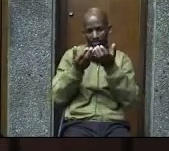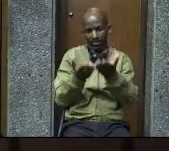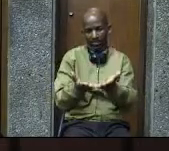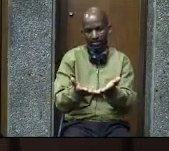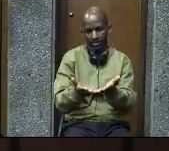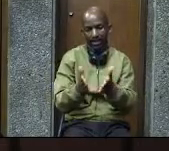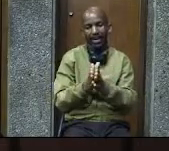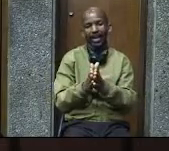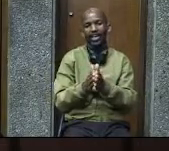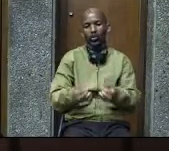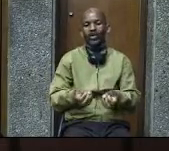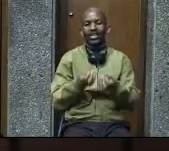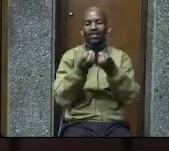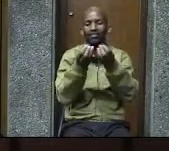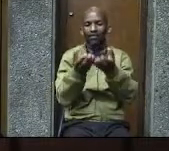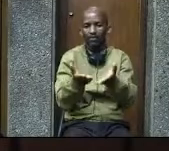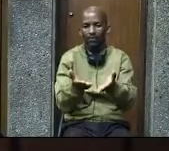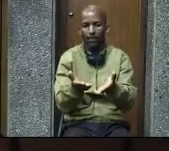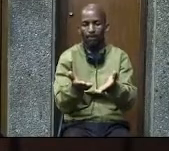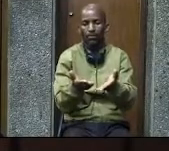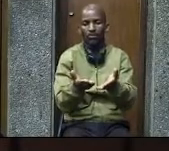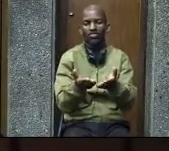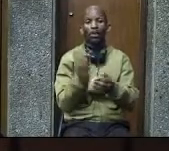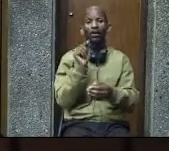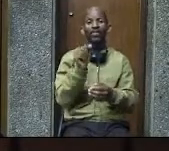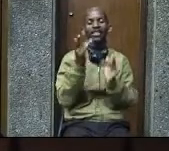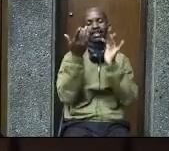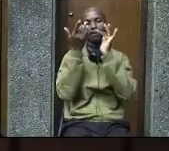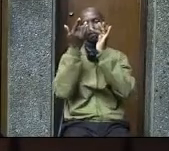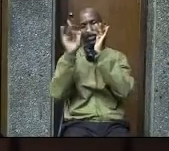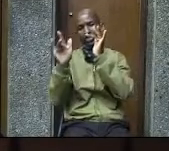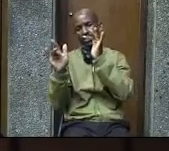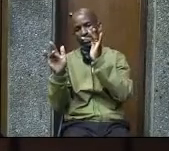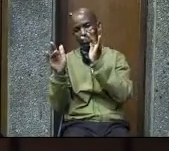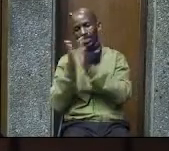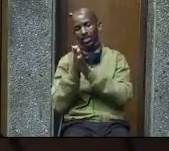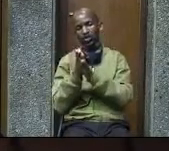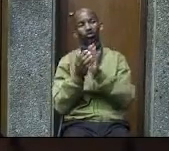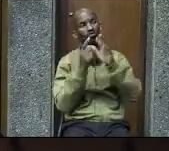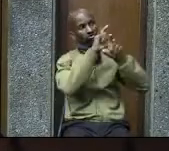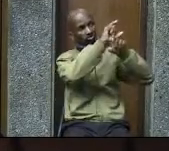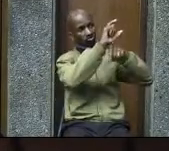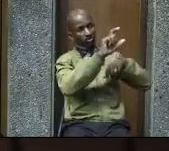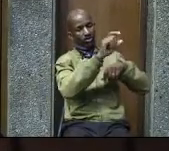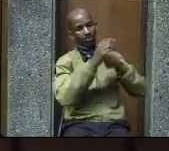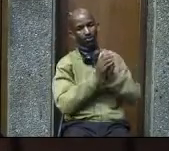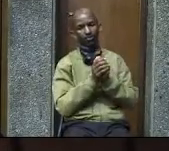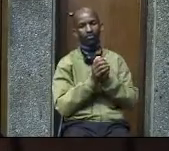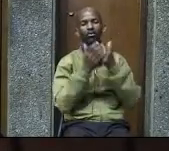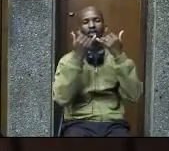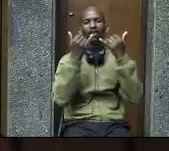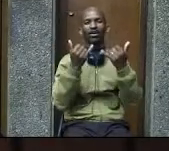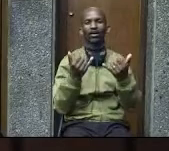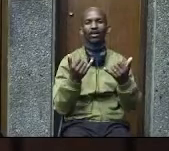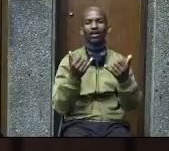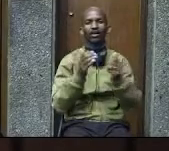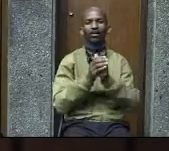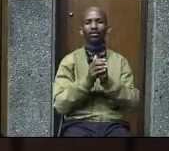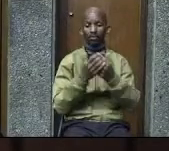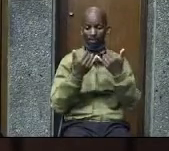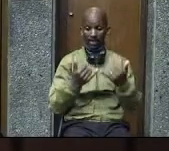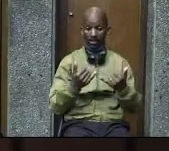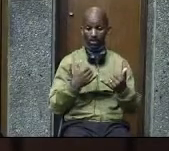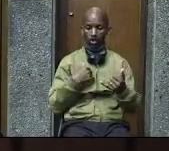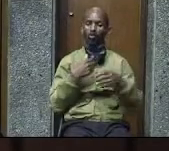and then ready romele go that email address ene intsitswe mole. So jwalo ka